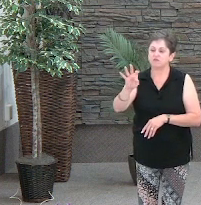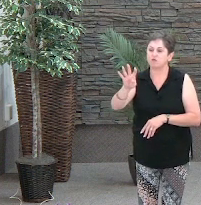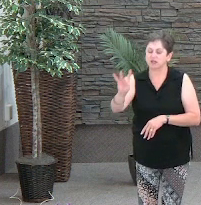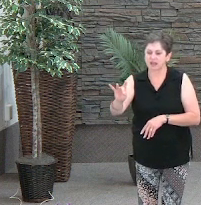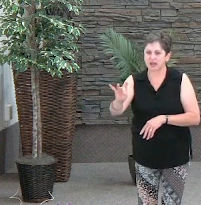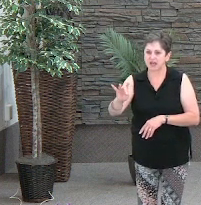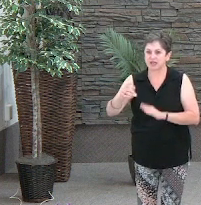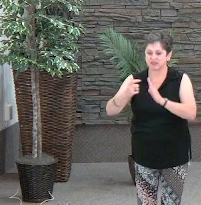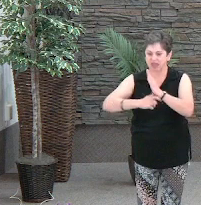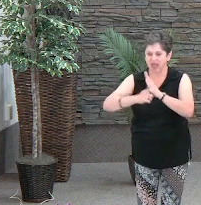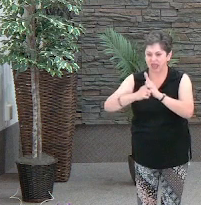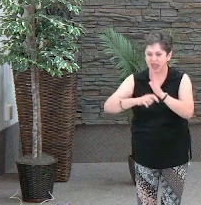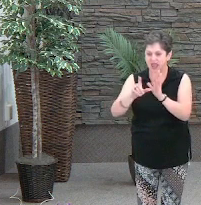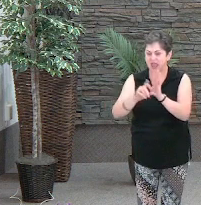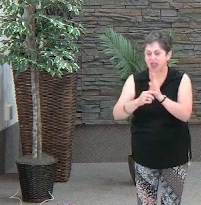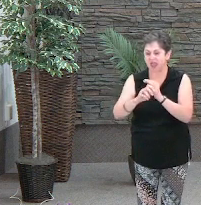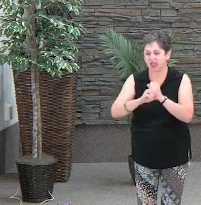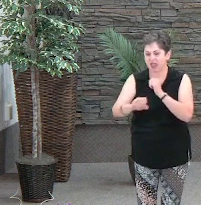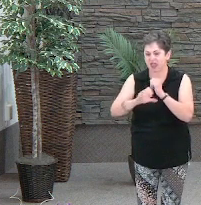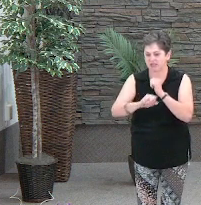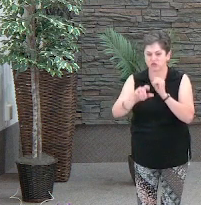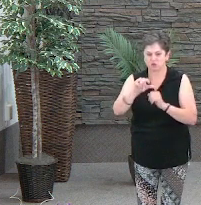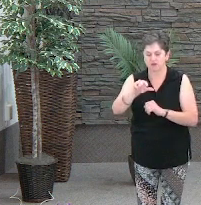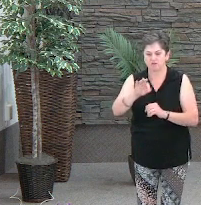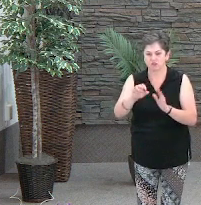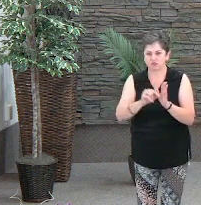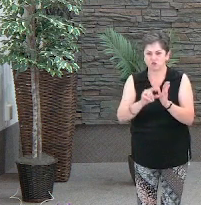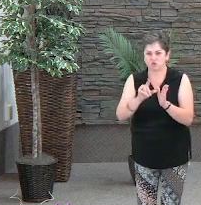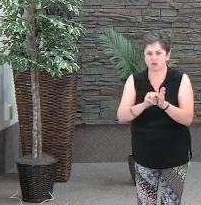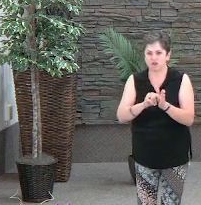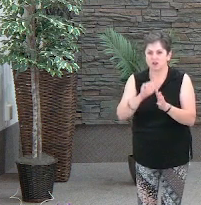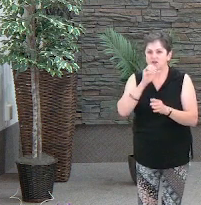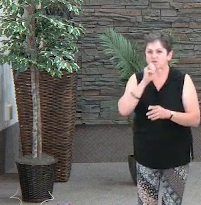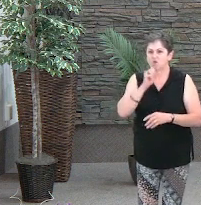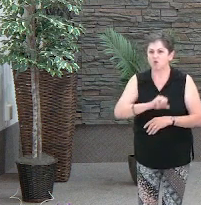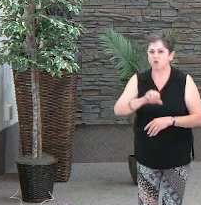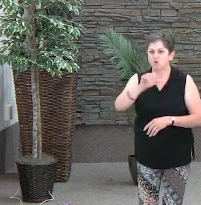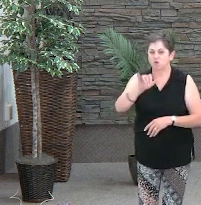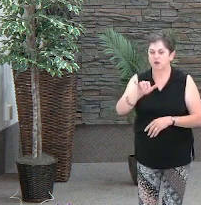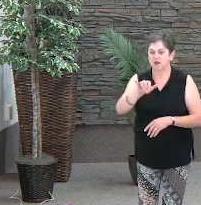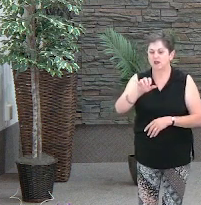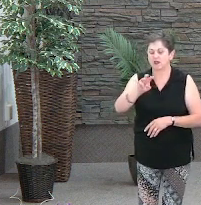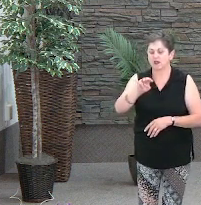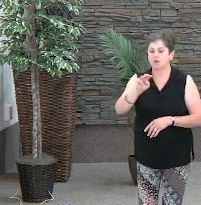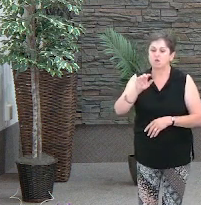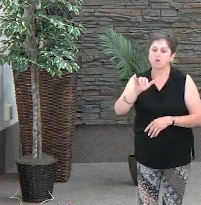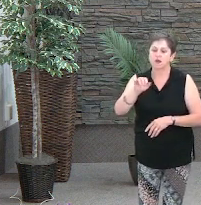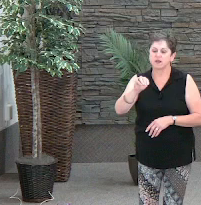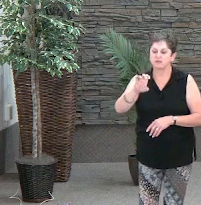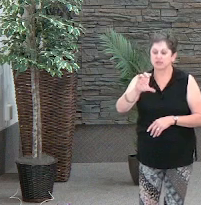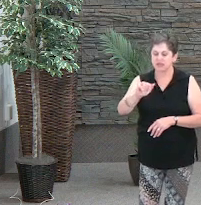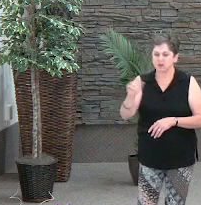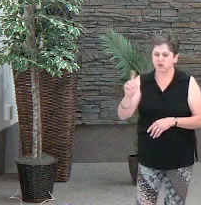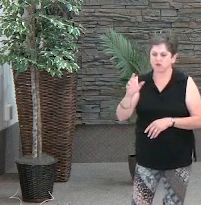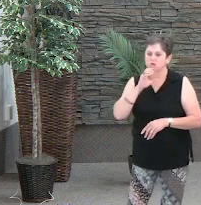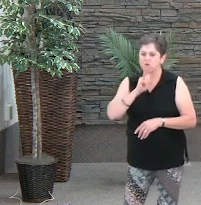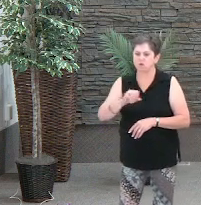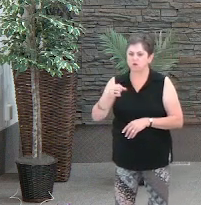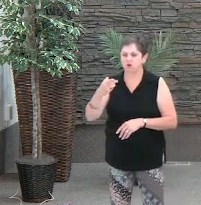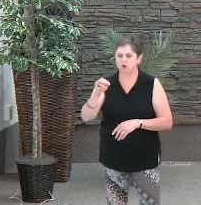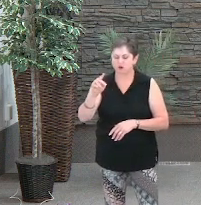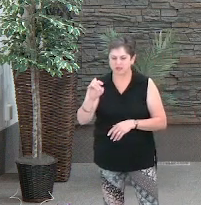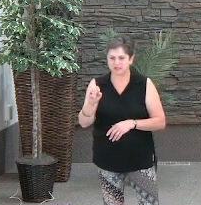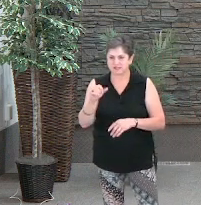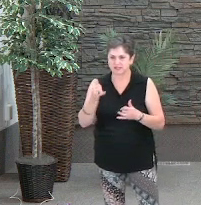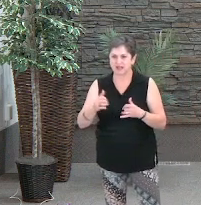they run this ad in the Great Falls Tribune. And in the old YMCA building, which was downtown where the old Hardee's